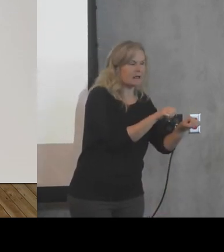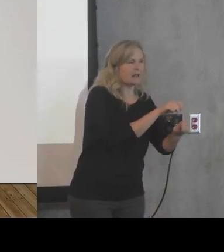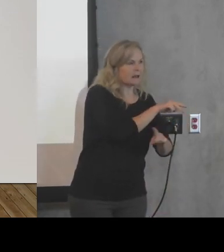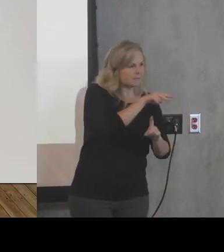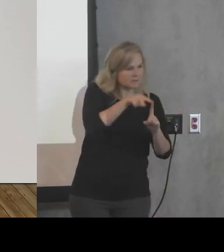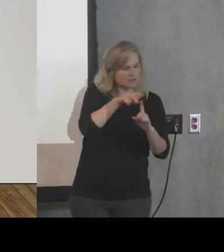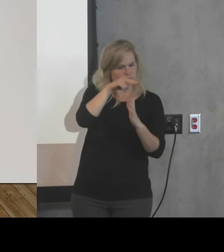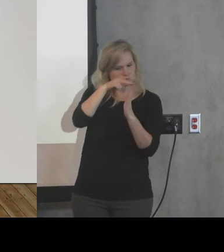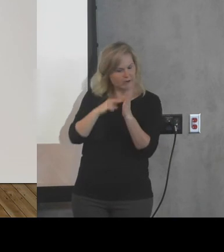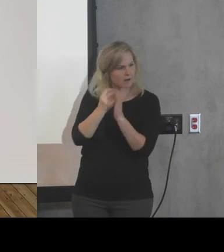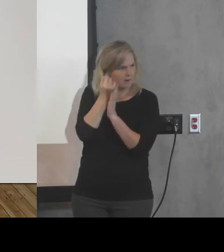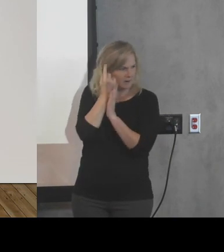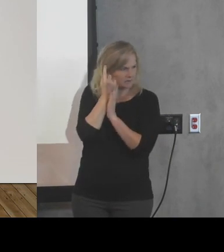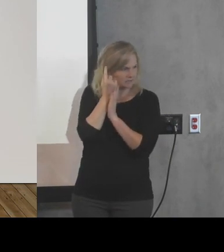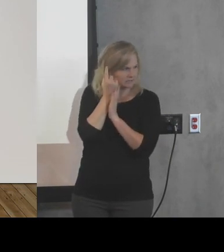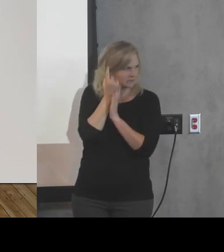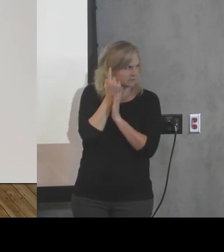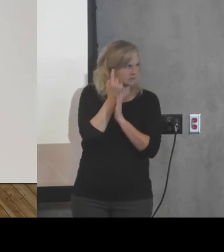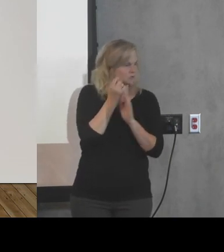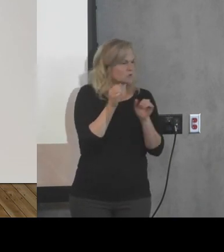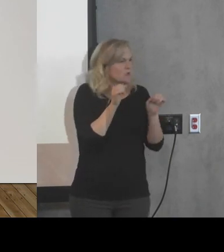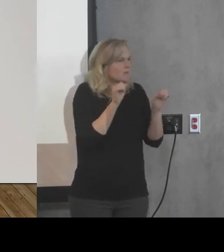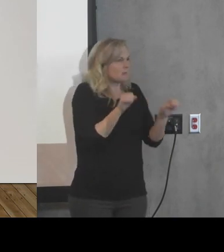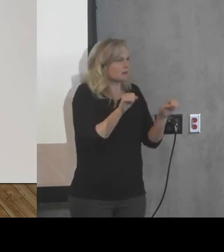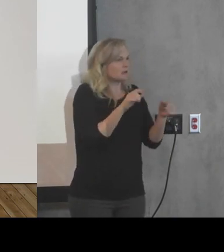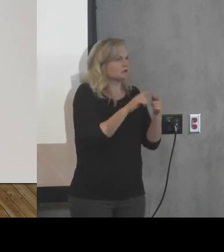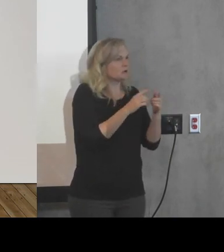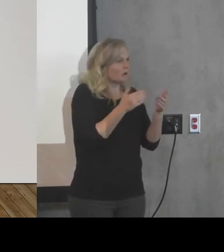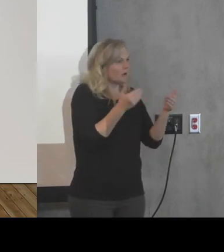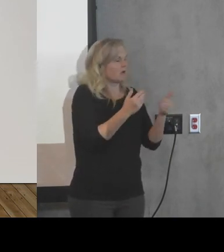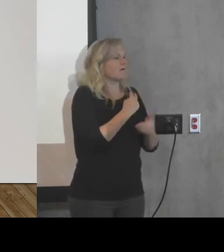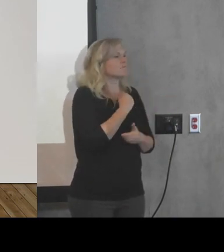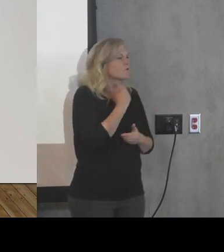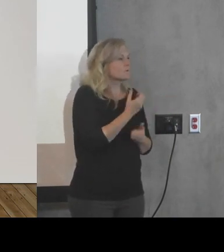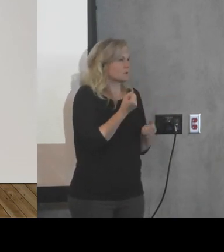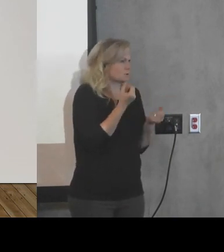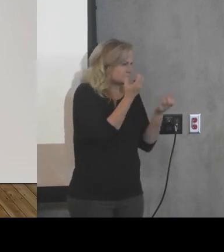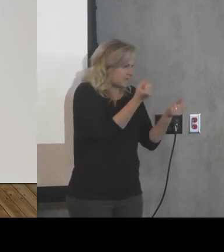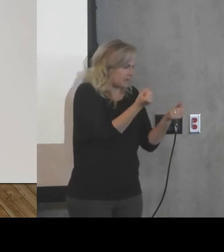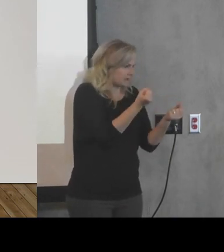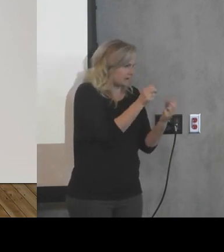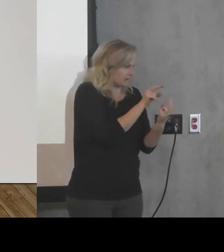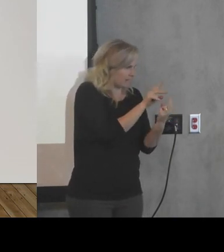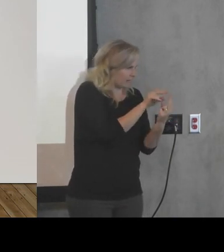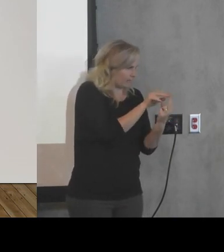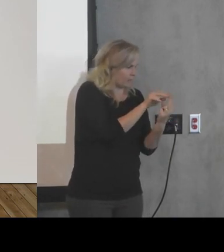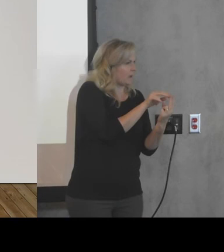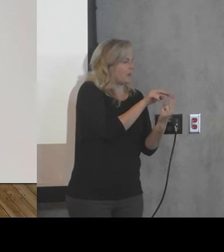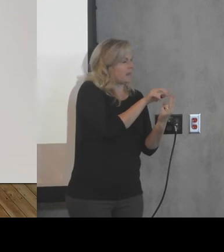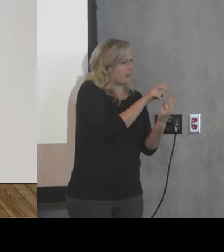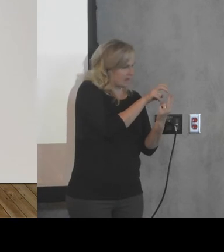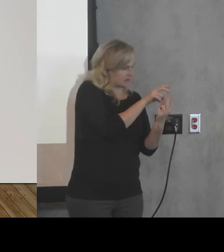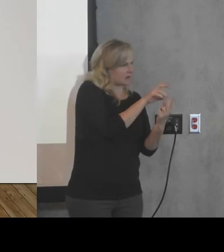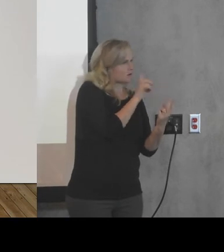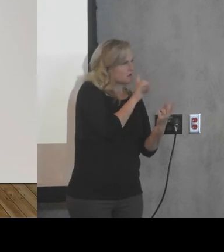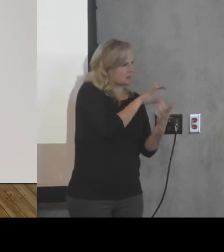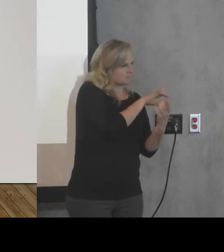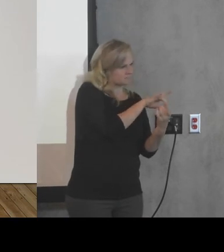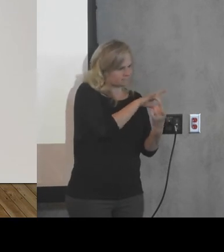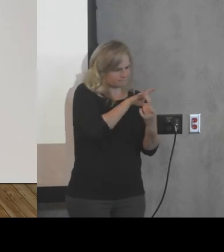So the ability to do it verbally or to sign it is going to